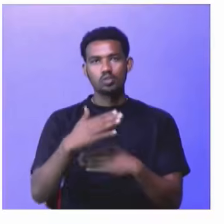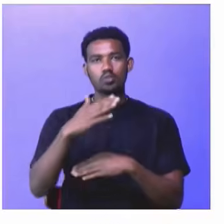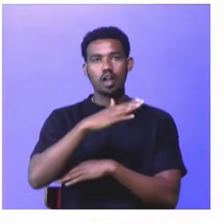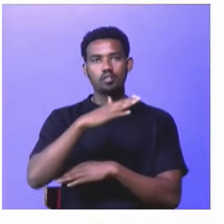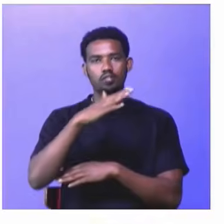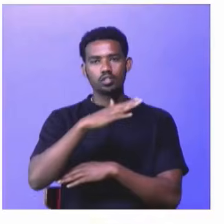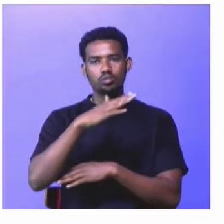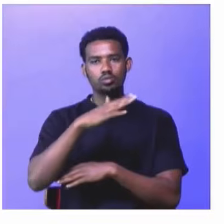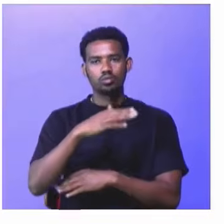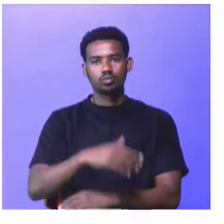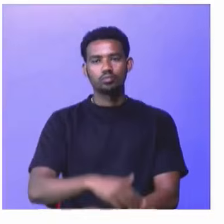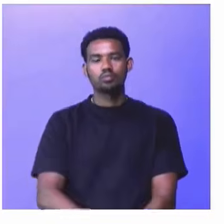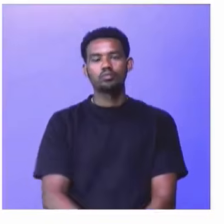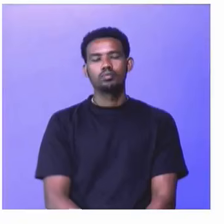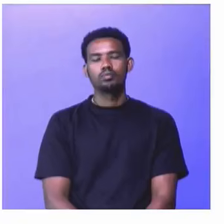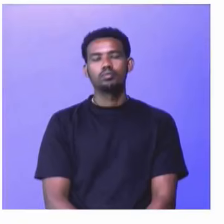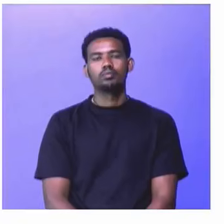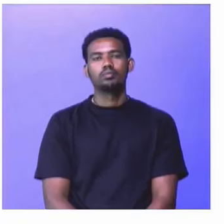afternoon.